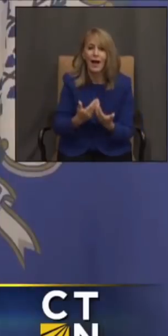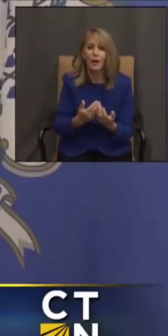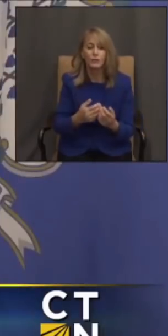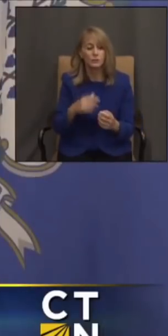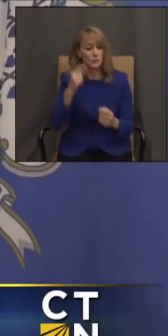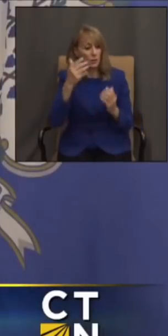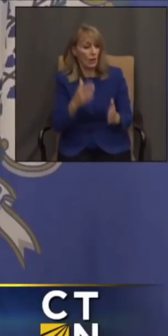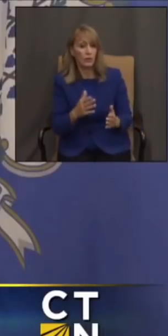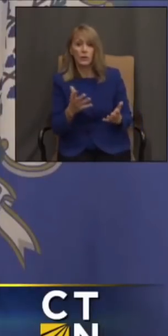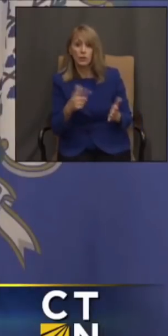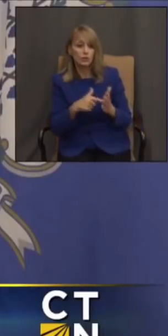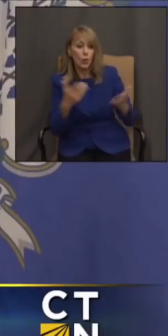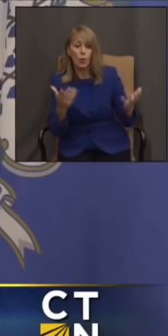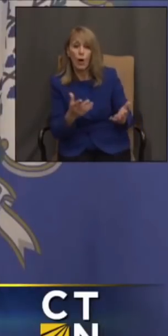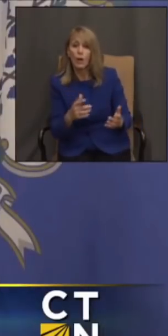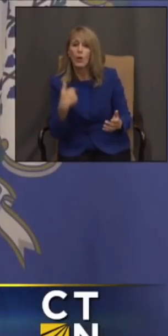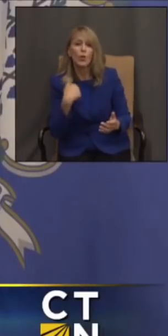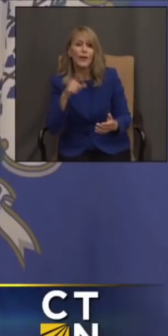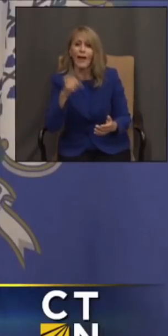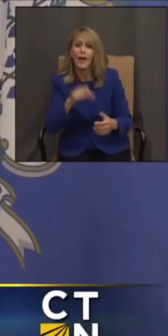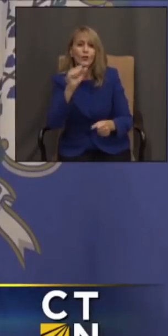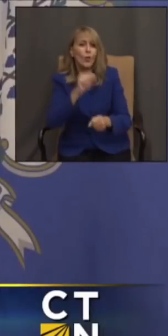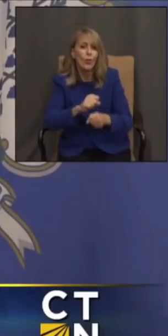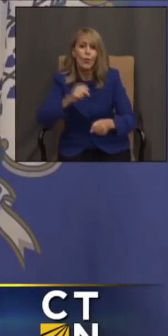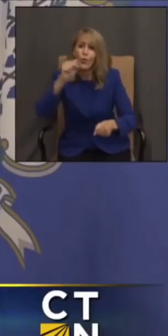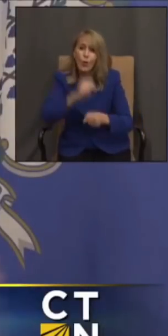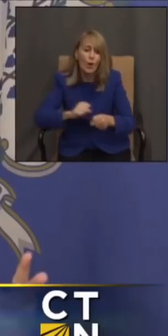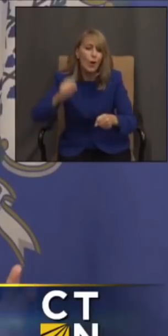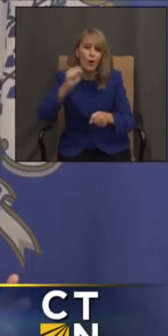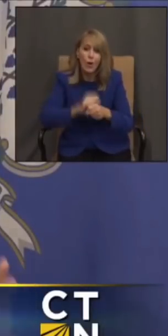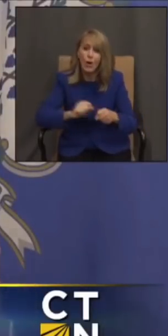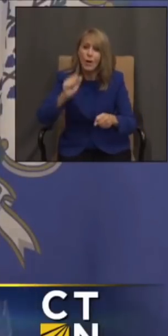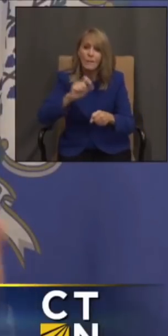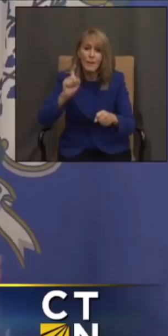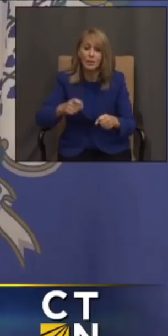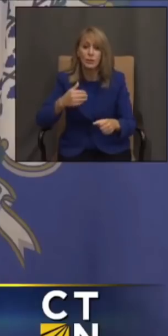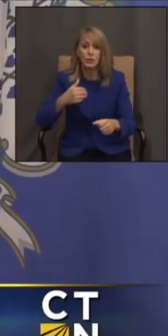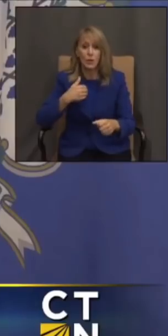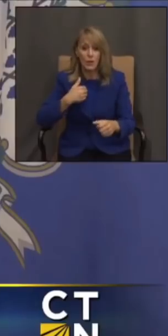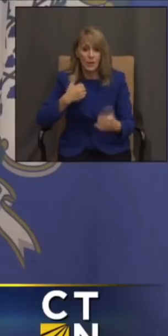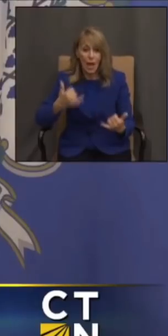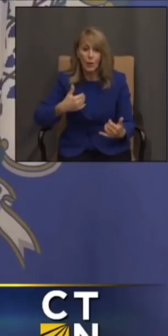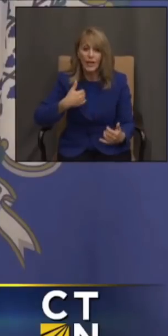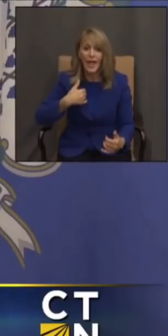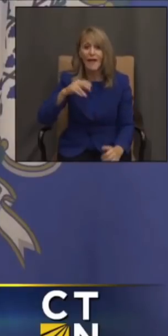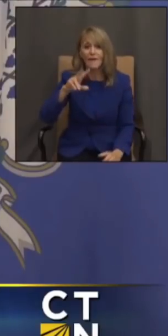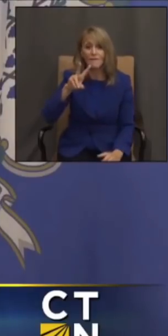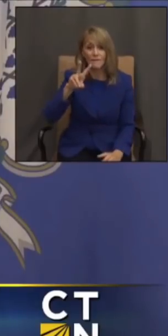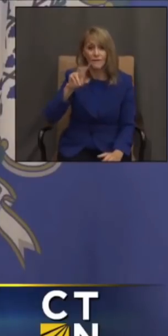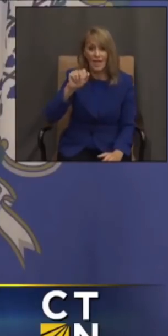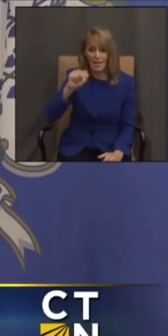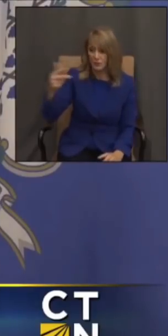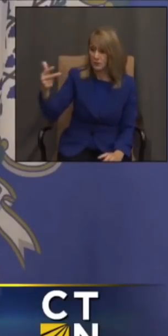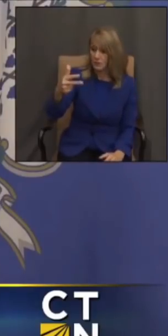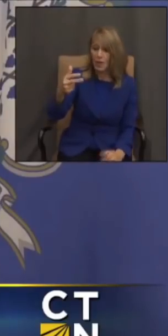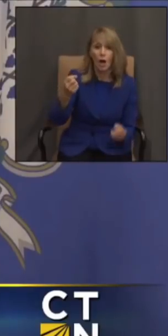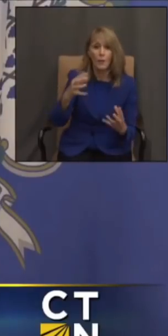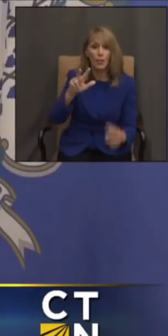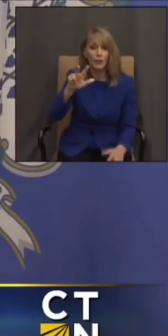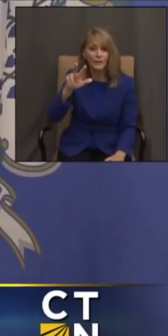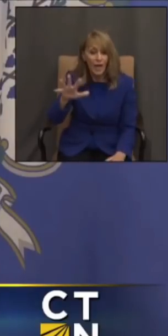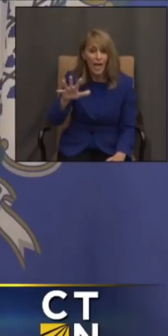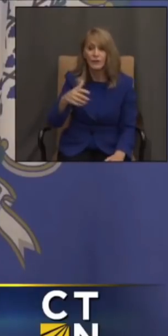work harder at it, Paul. There's no question about it. We've got 35 vans taking the vaccine right to people. We're working with